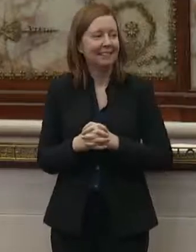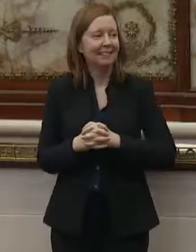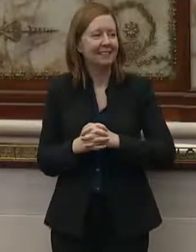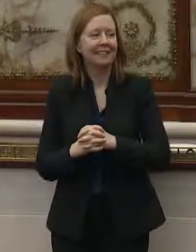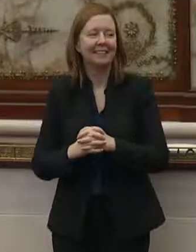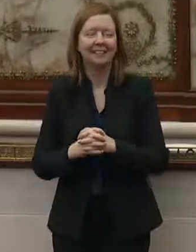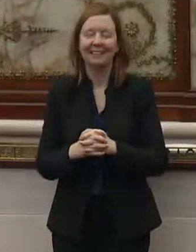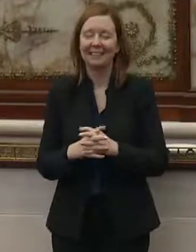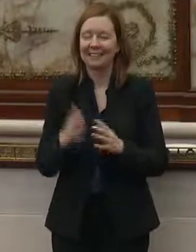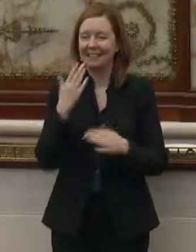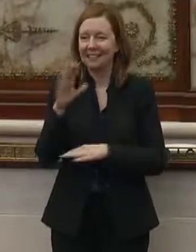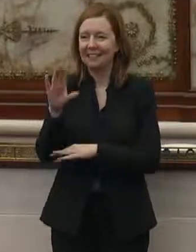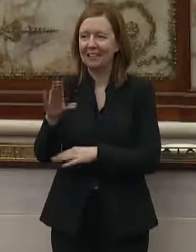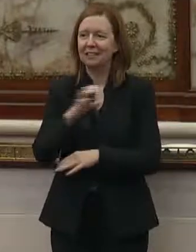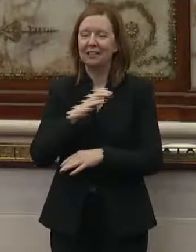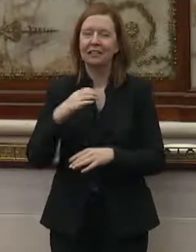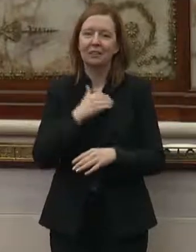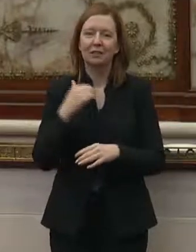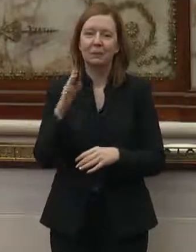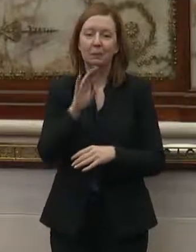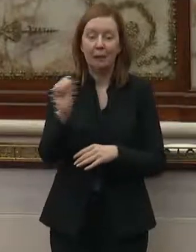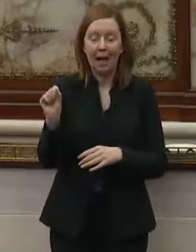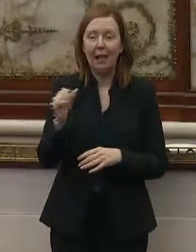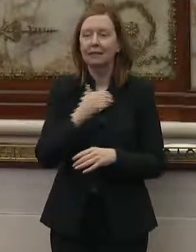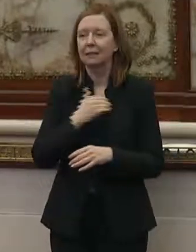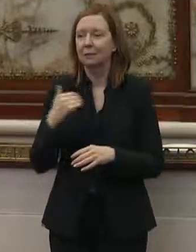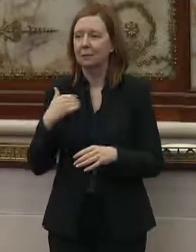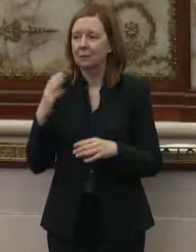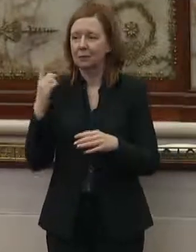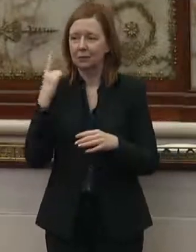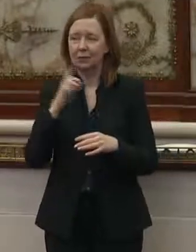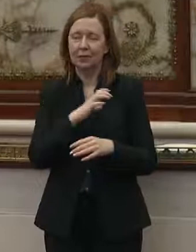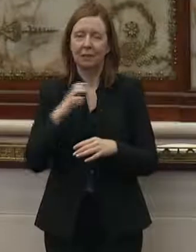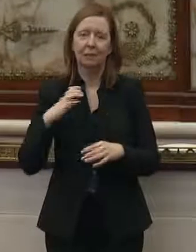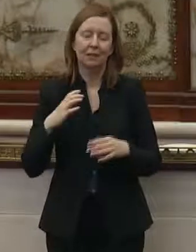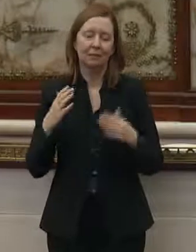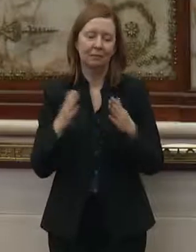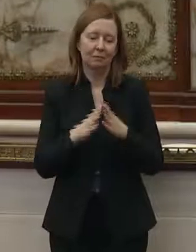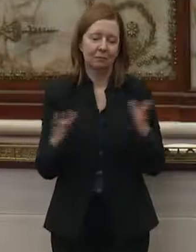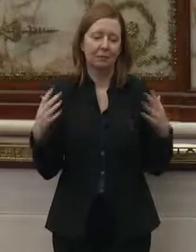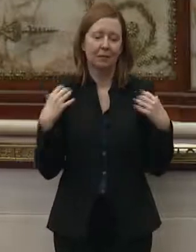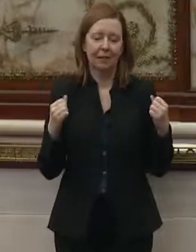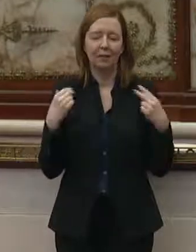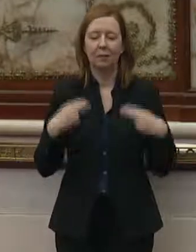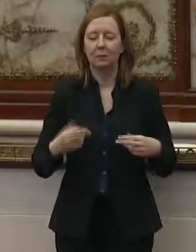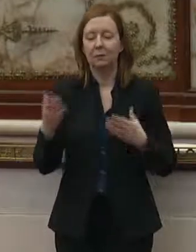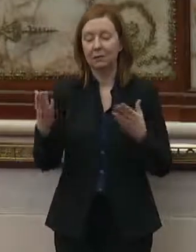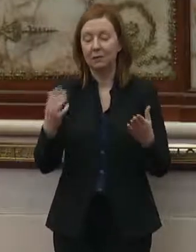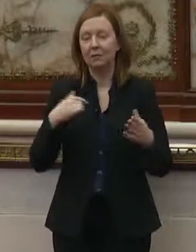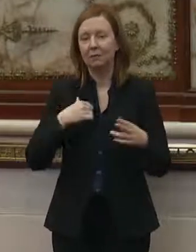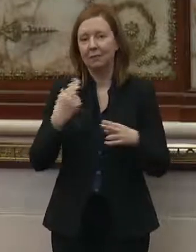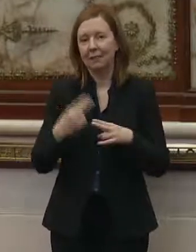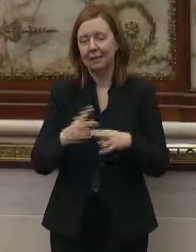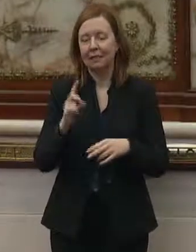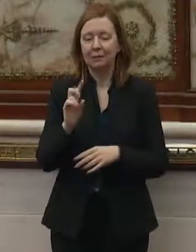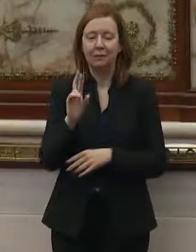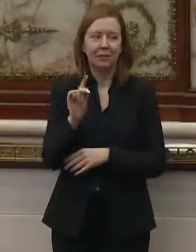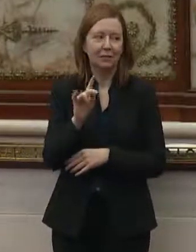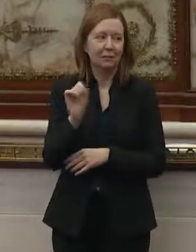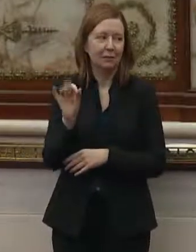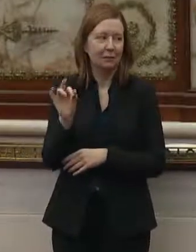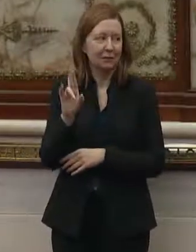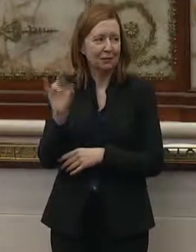Good afternoon, Councilmember Bass and members of the Council Committee on Public Health and Human Services. My name is Dr. Thomas Farley, and I'm the Health Commissioner for the City of